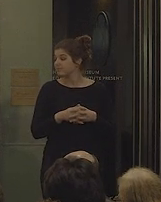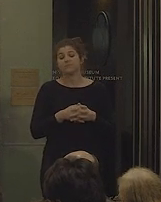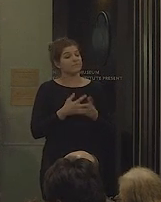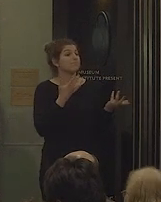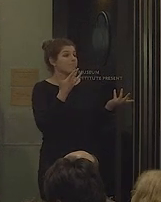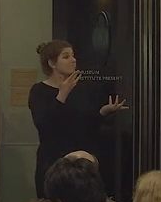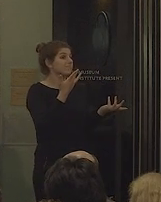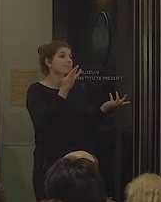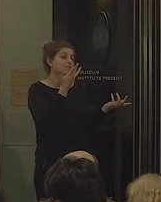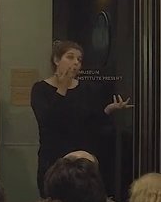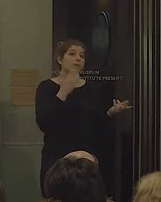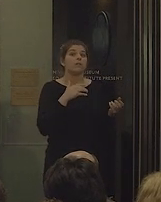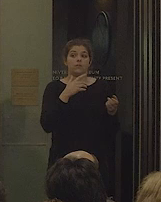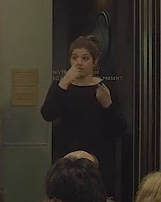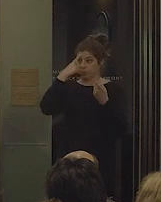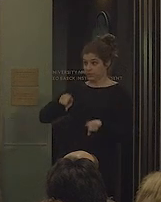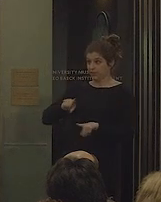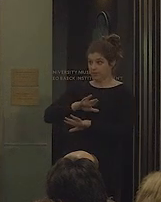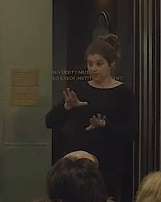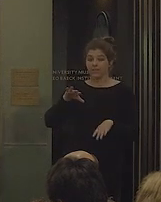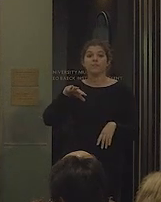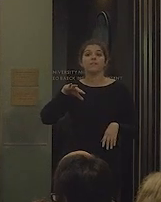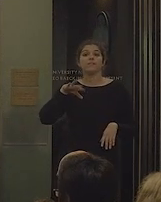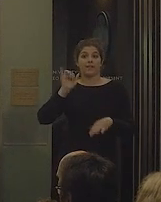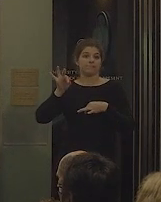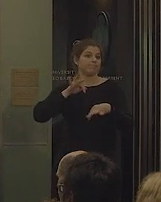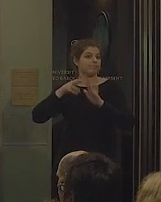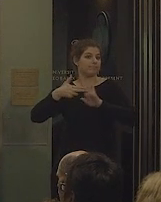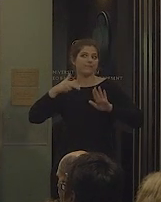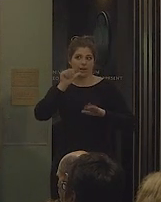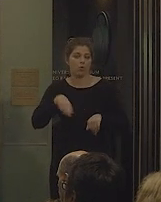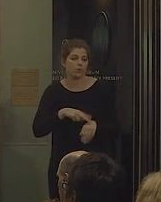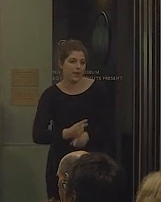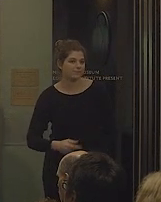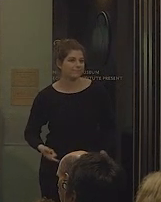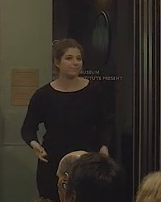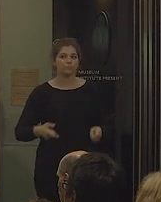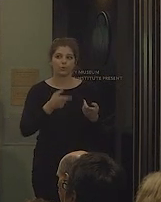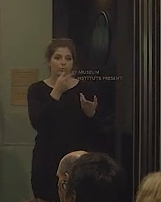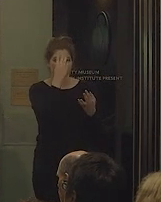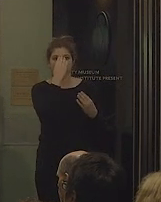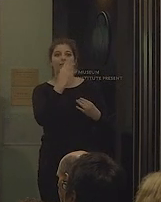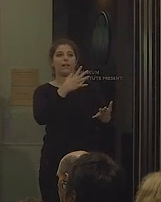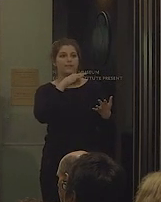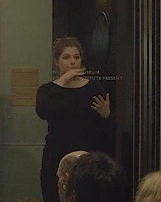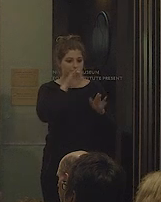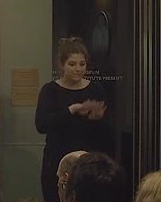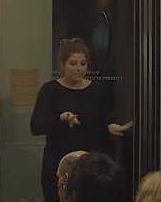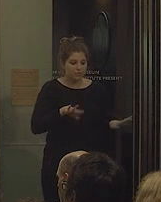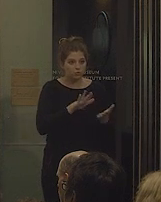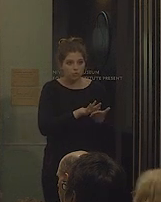It's a bit, so I agree. I don't, it's the definition of not normal, right? When you basically tell the children in